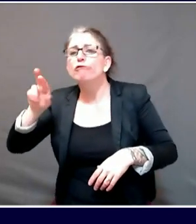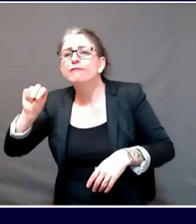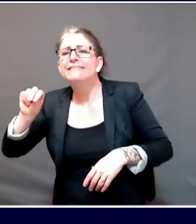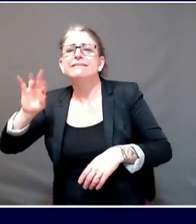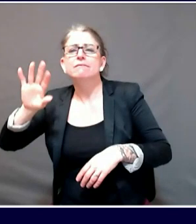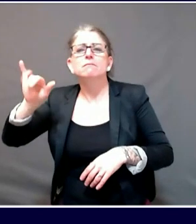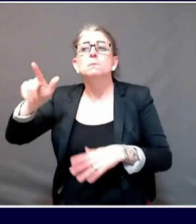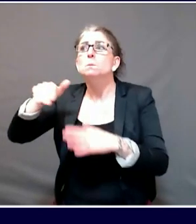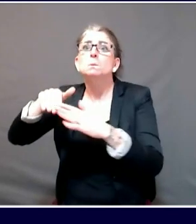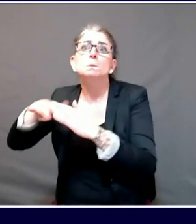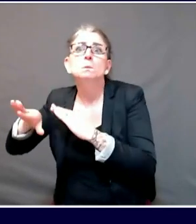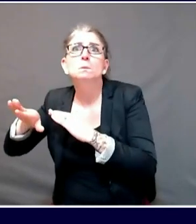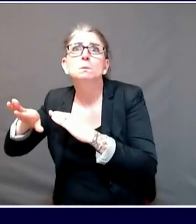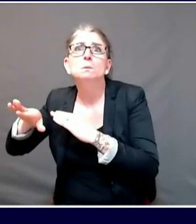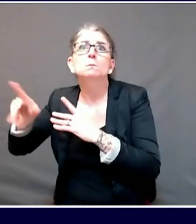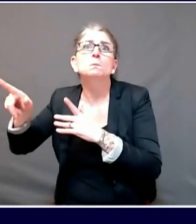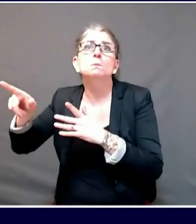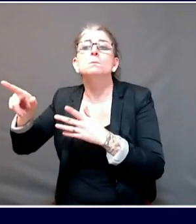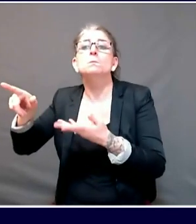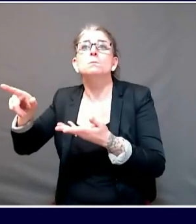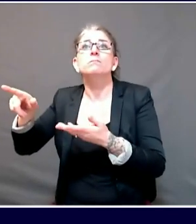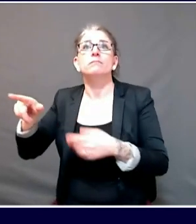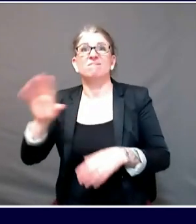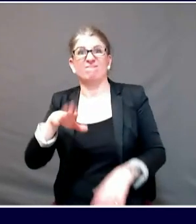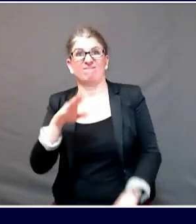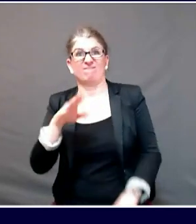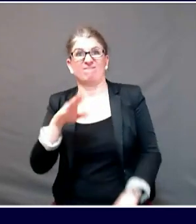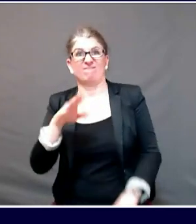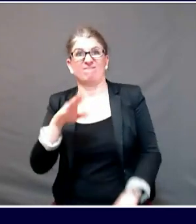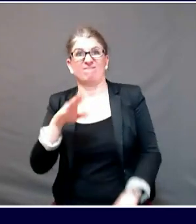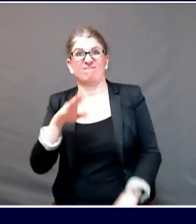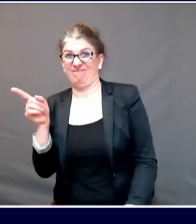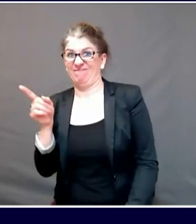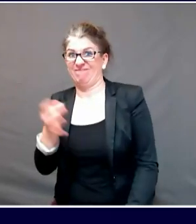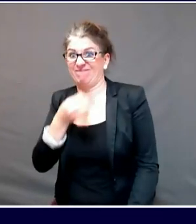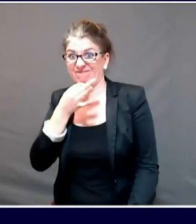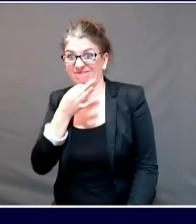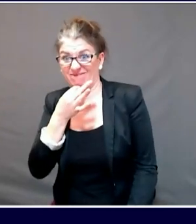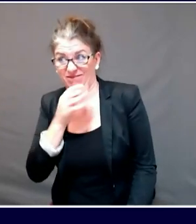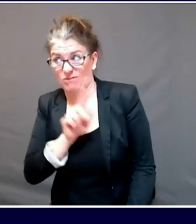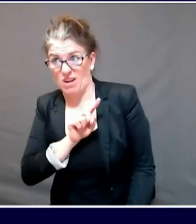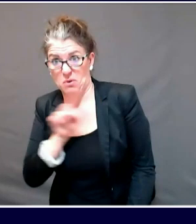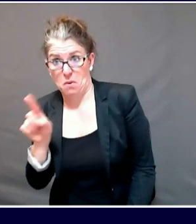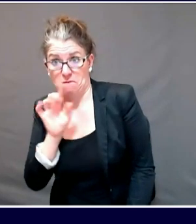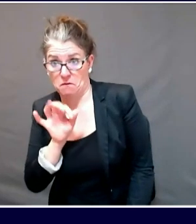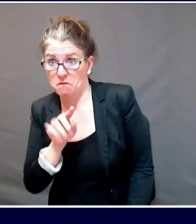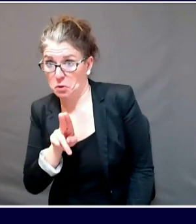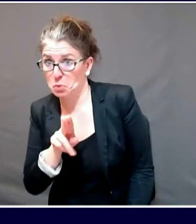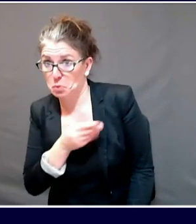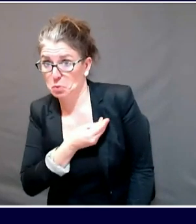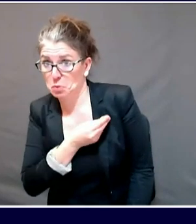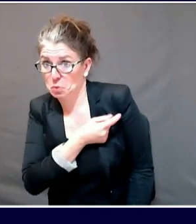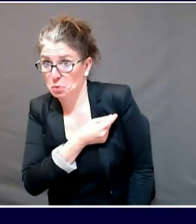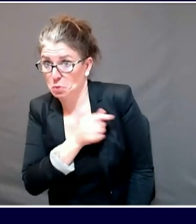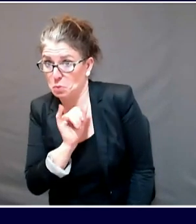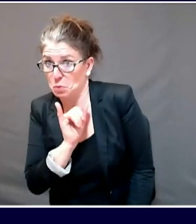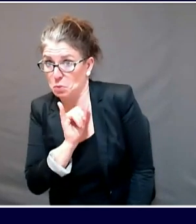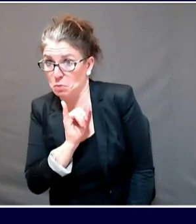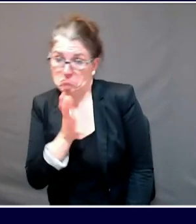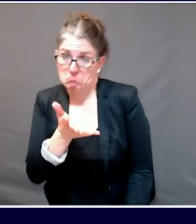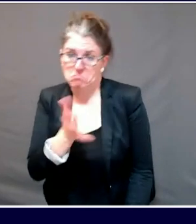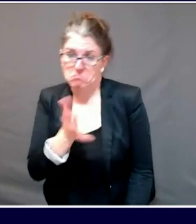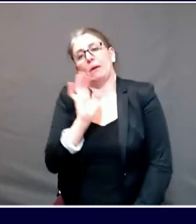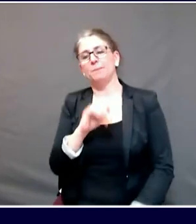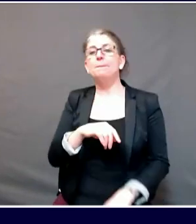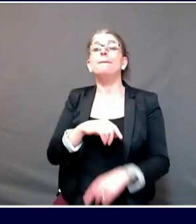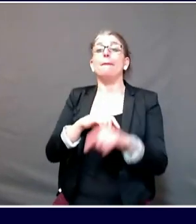purpose. We are working with them to make sure they can offer COVID-19 vaccines. But we're also working with other types of